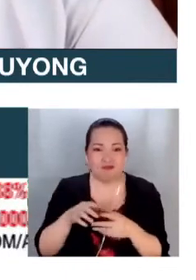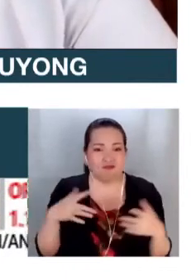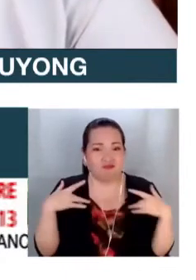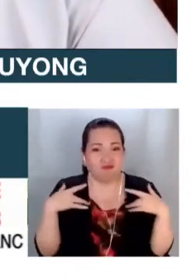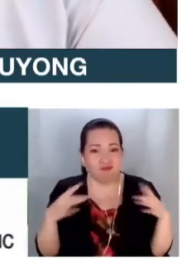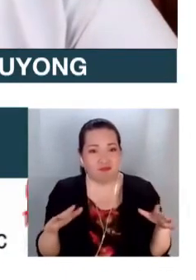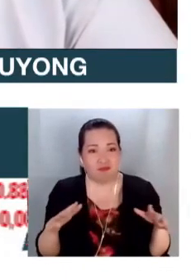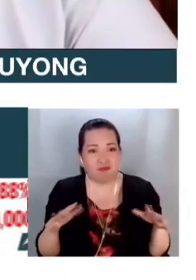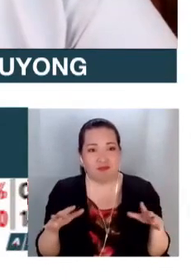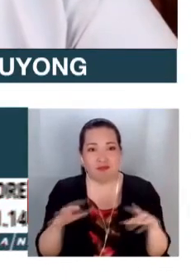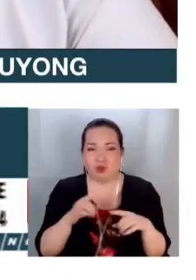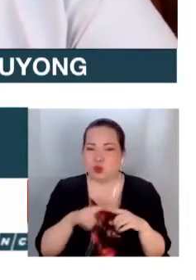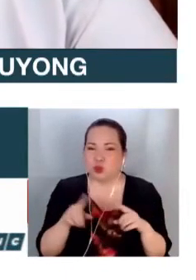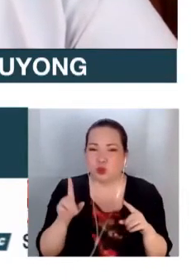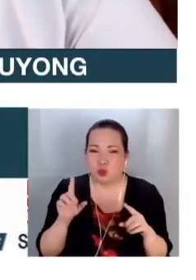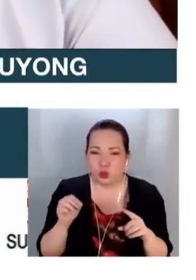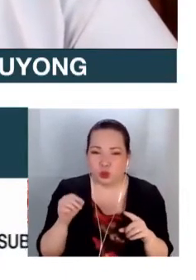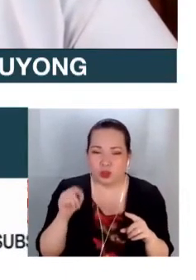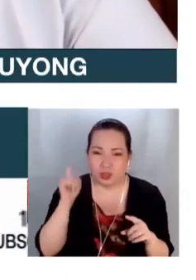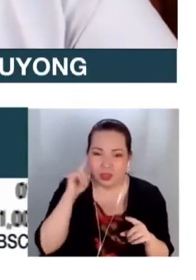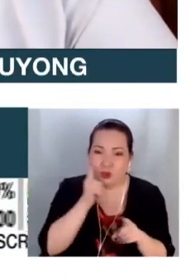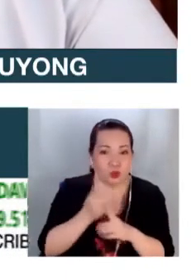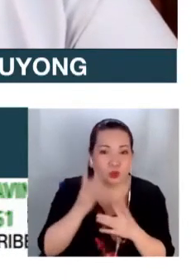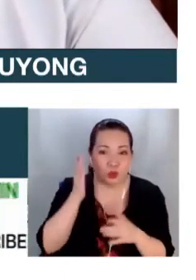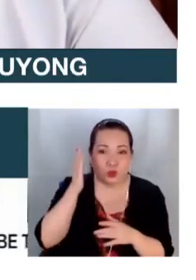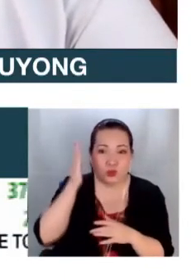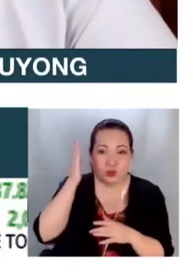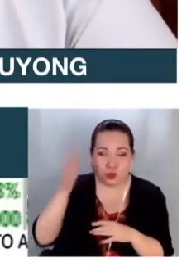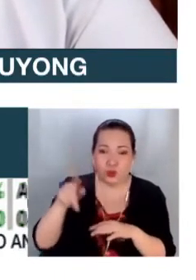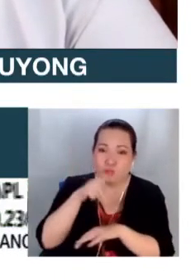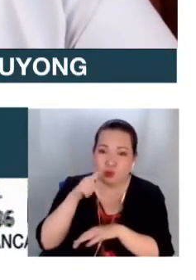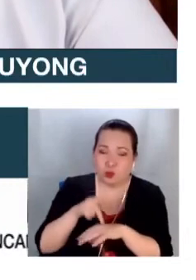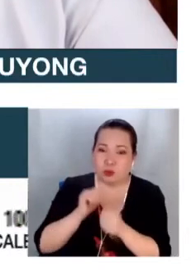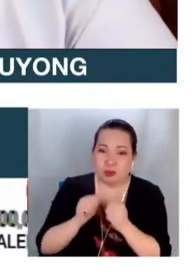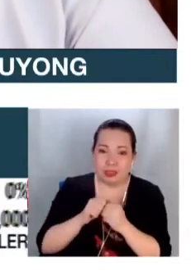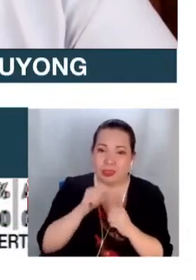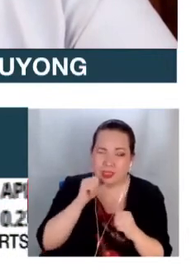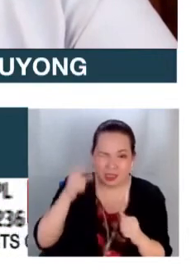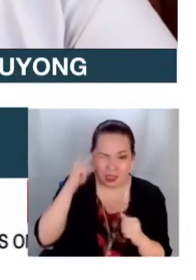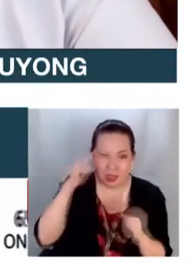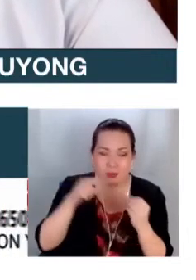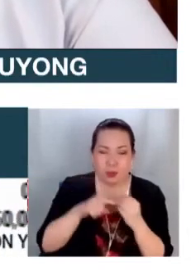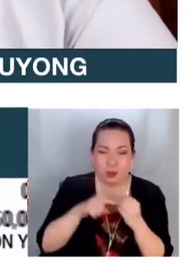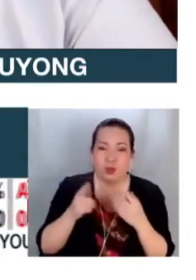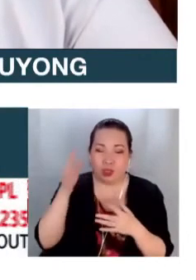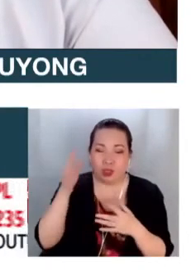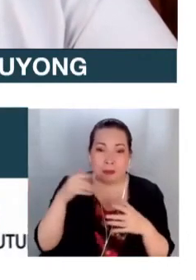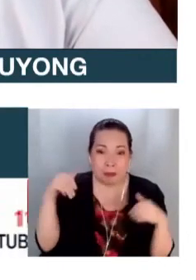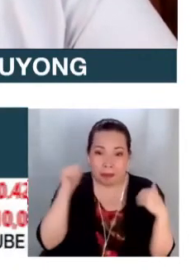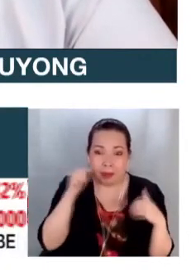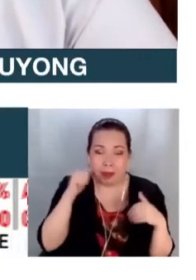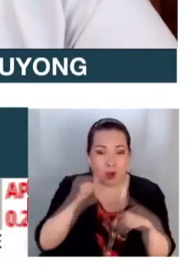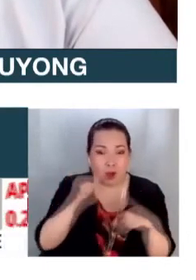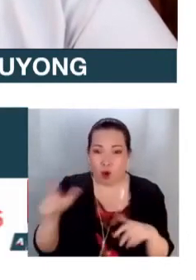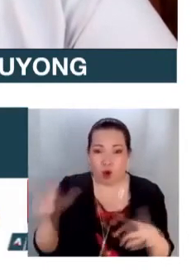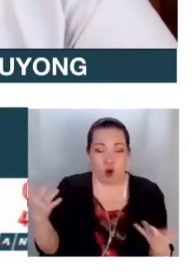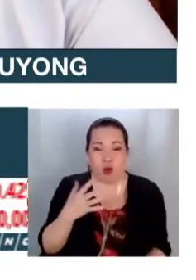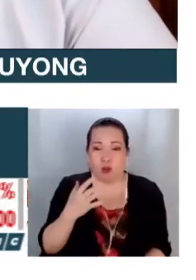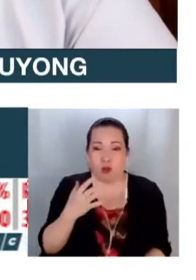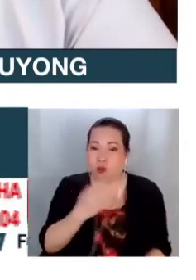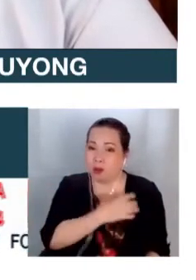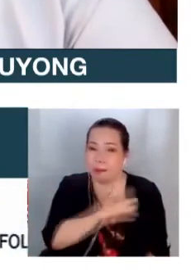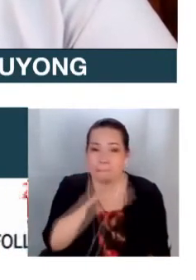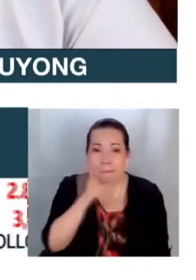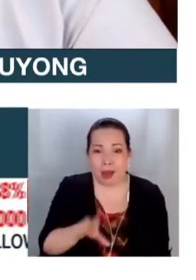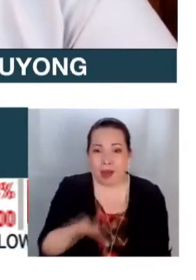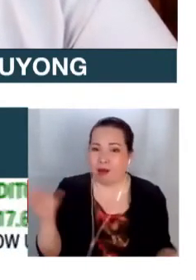talking about the future of this nation. This is talking about poverty. This is talking about all these girls not getting empowered enough so that they can